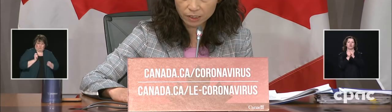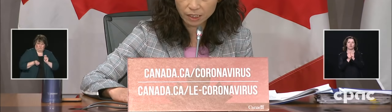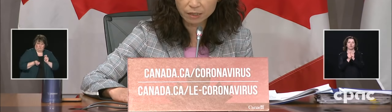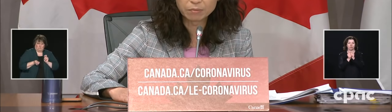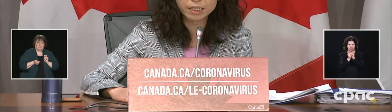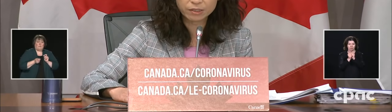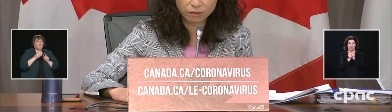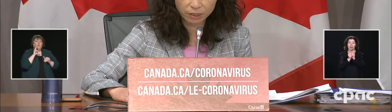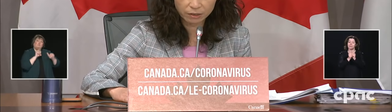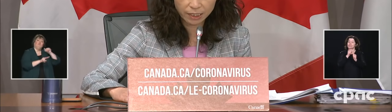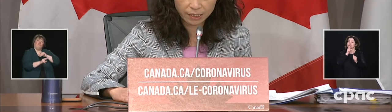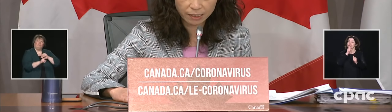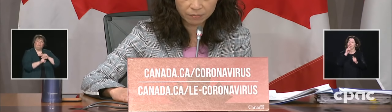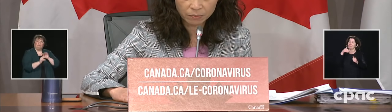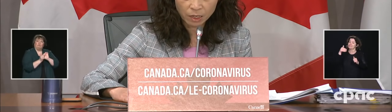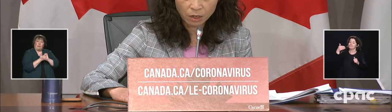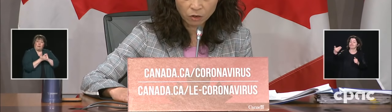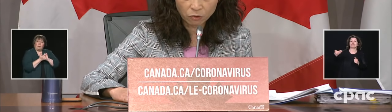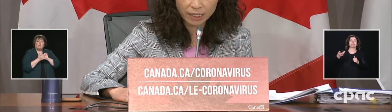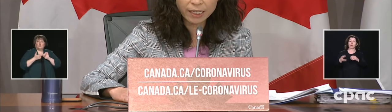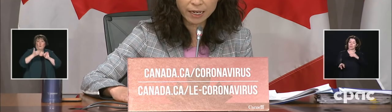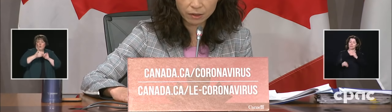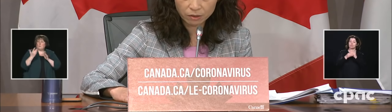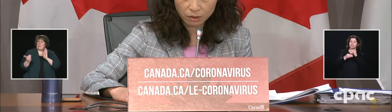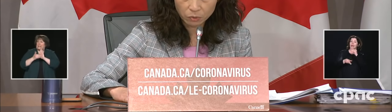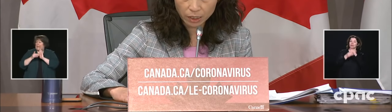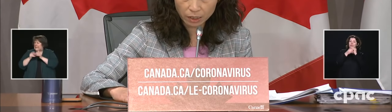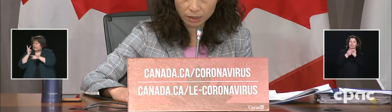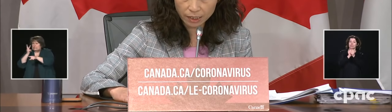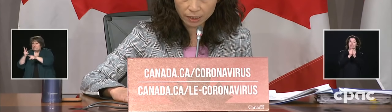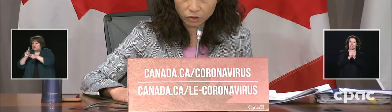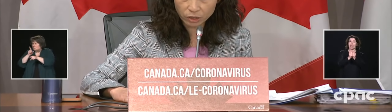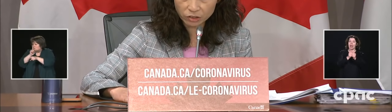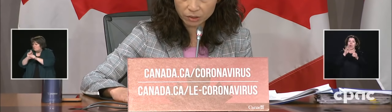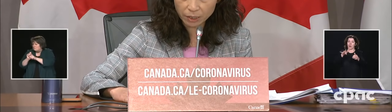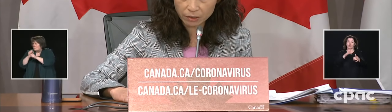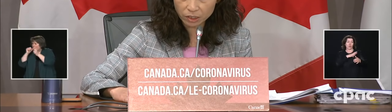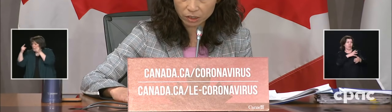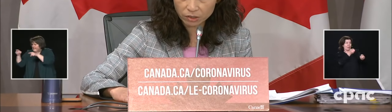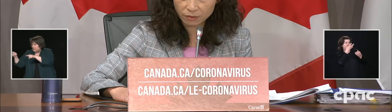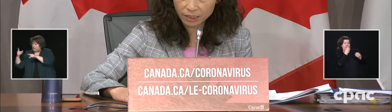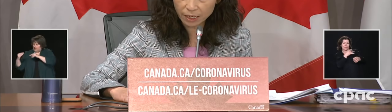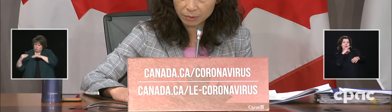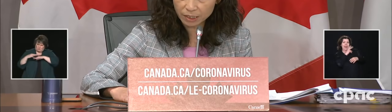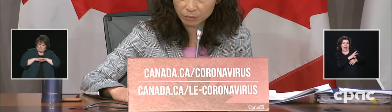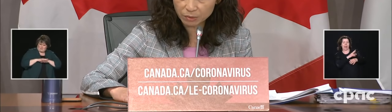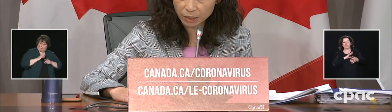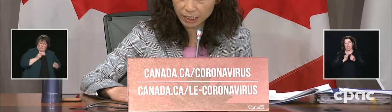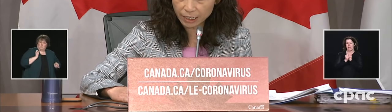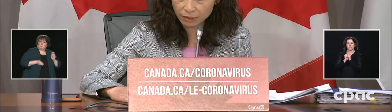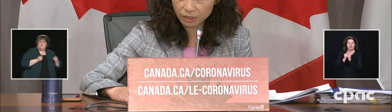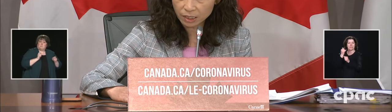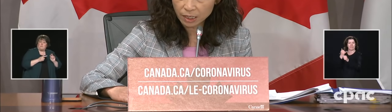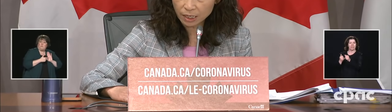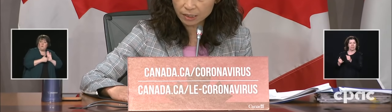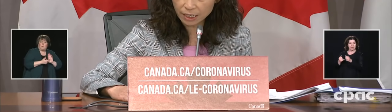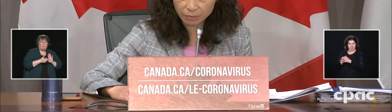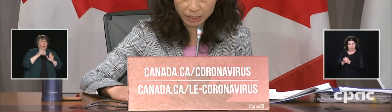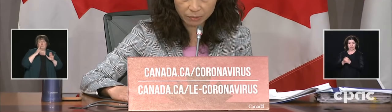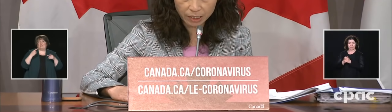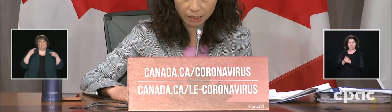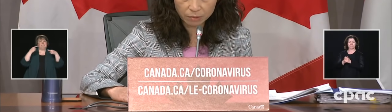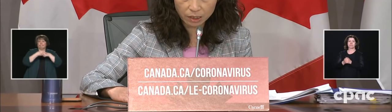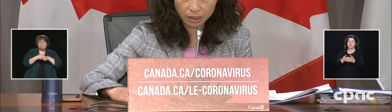models over time based on real data. Right now, we are seeing the tragic paradox of the epidemic playing out. As